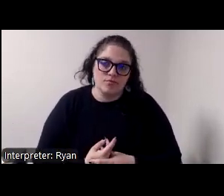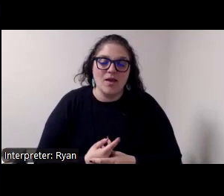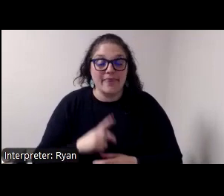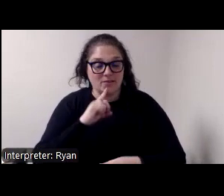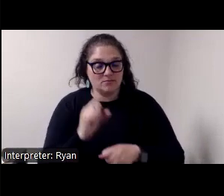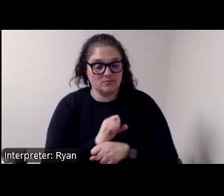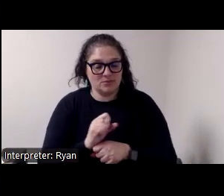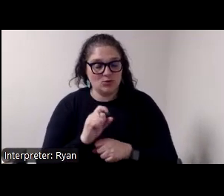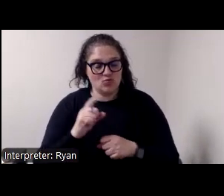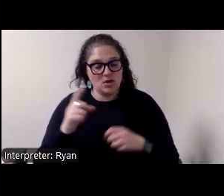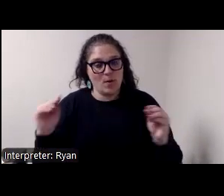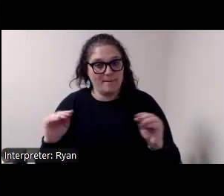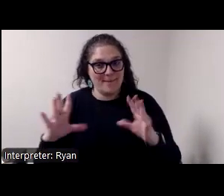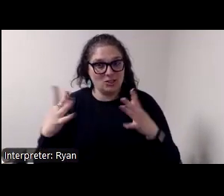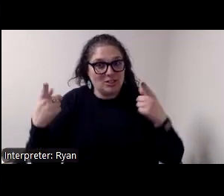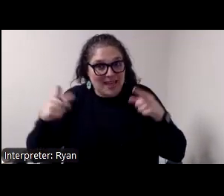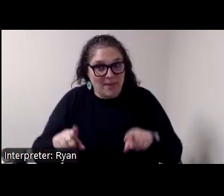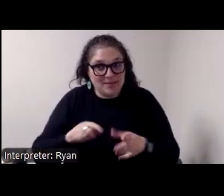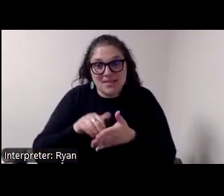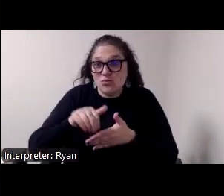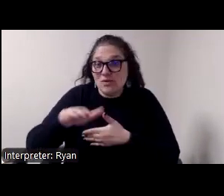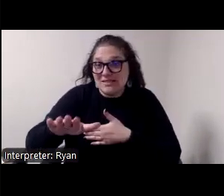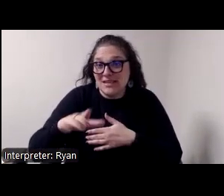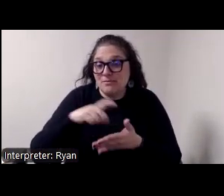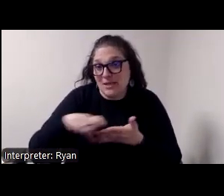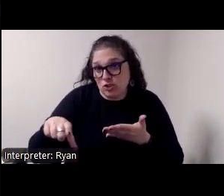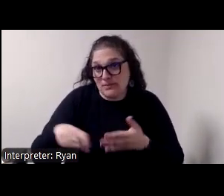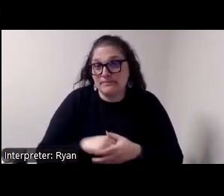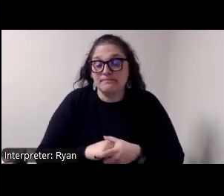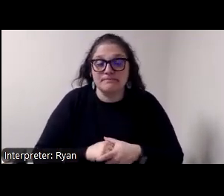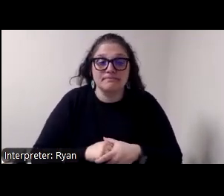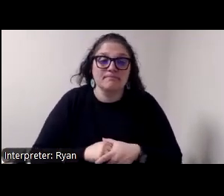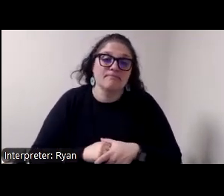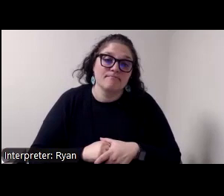happens and they issue your paycheck for you.